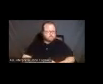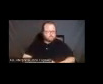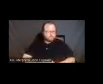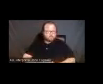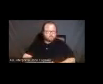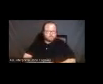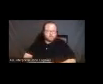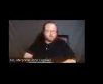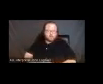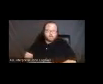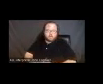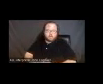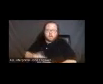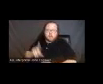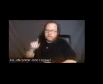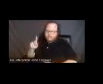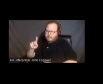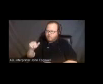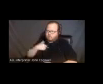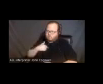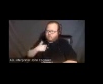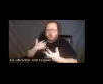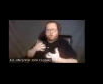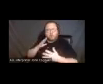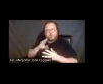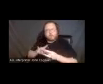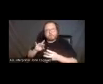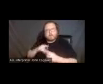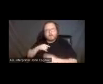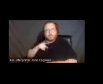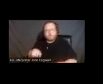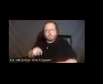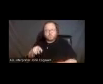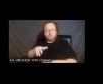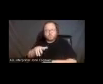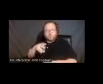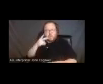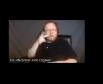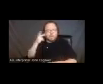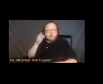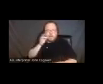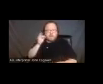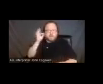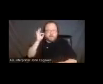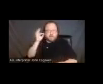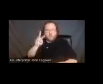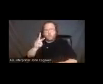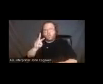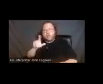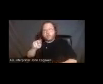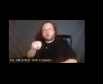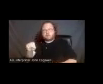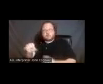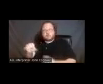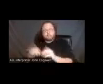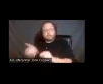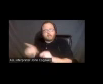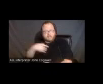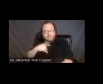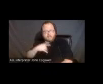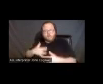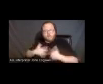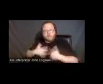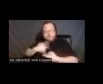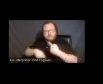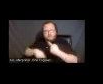Oh, this is Dakota, and I do want to mention I was at the Native American Wellness Meeting, and they have an event coming up 2